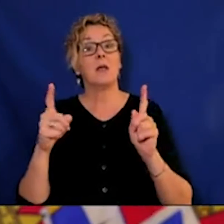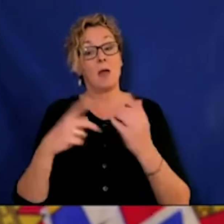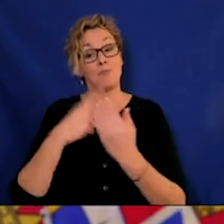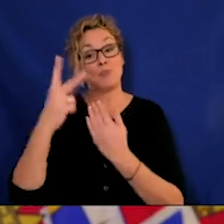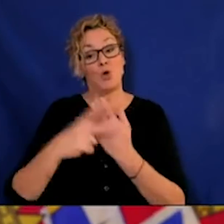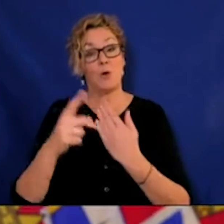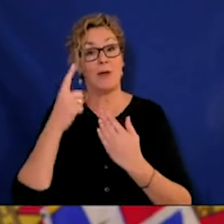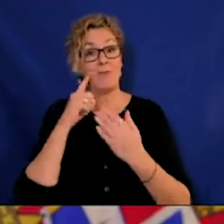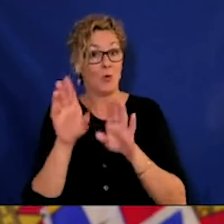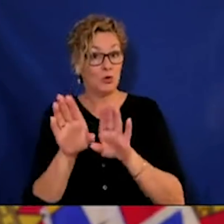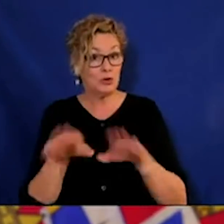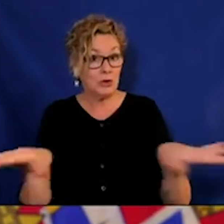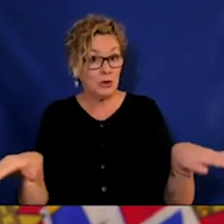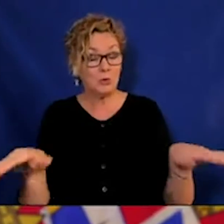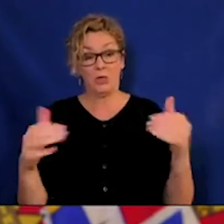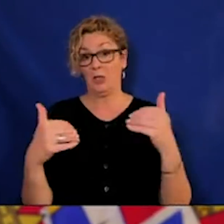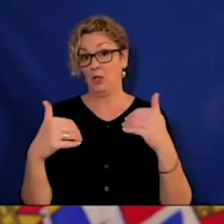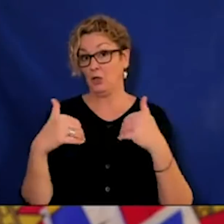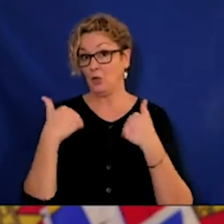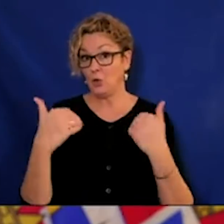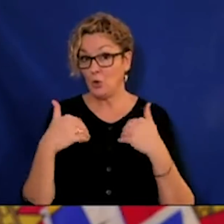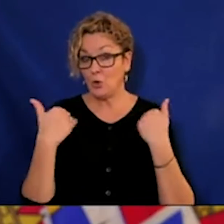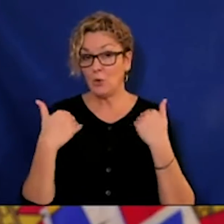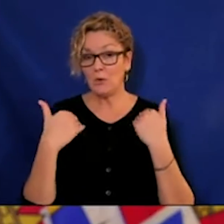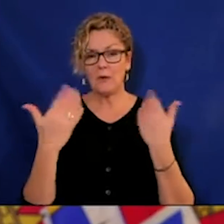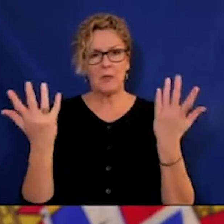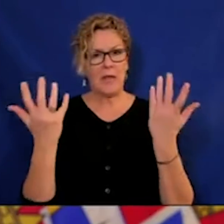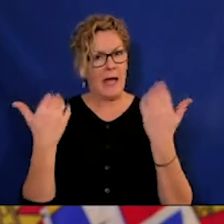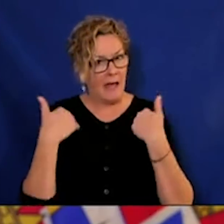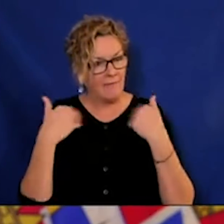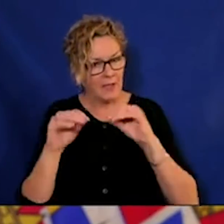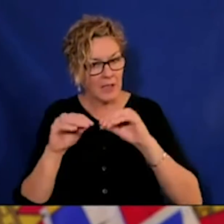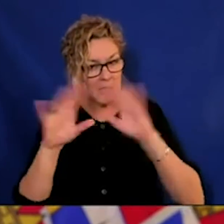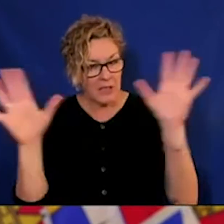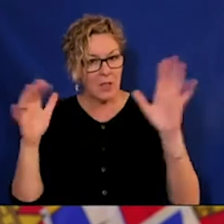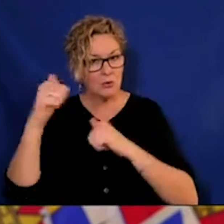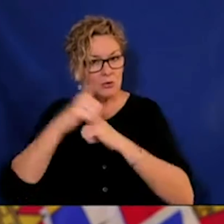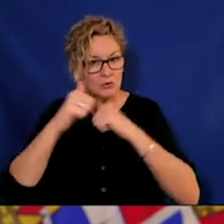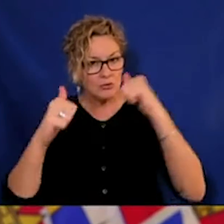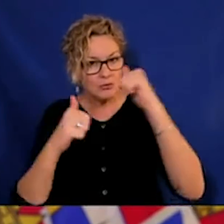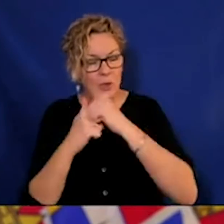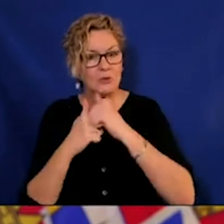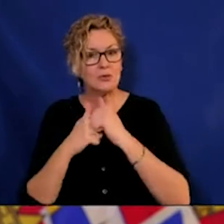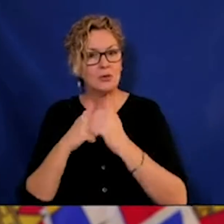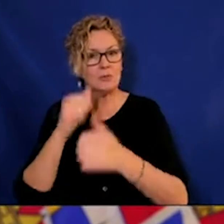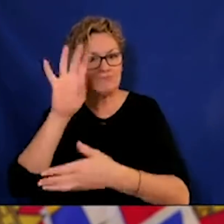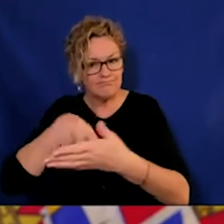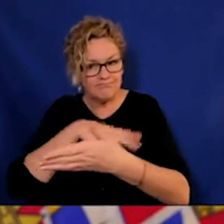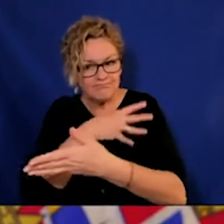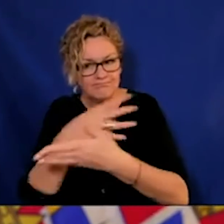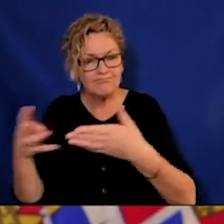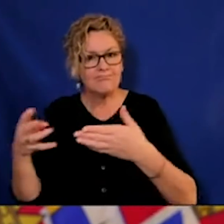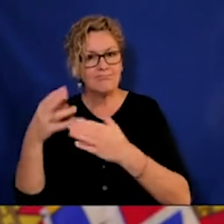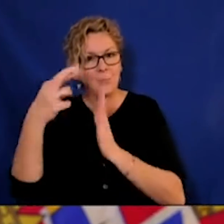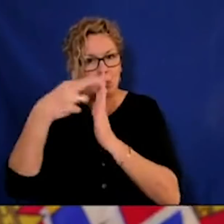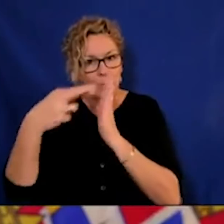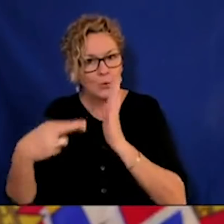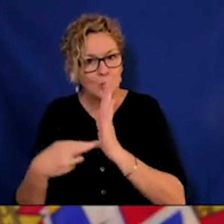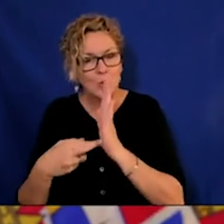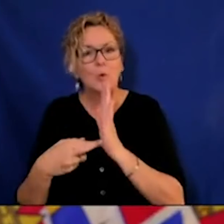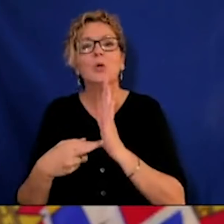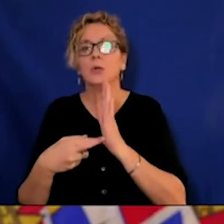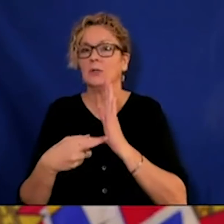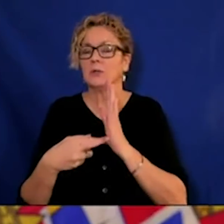important those are for our young people. And we're working with Via Sport to bring those back to the level 2